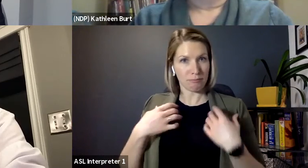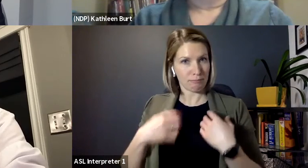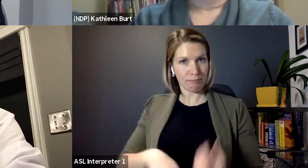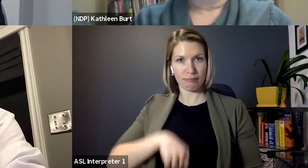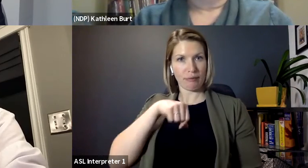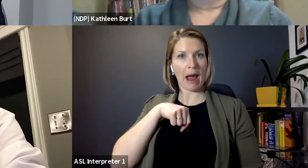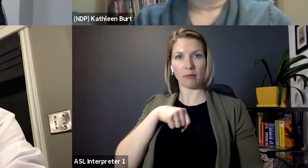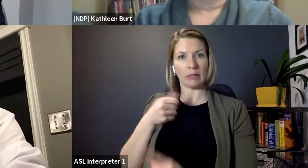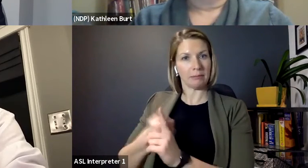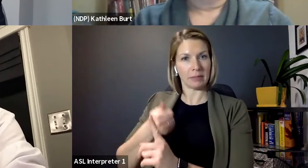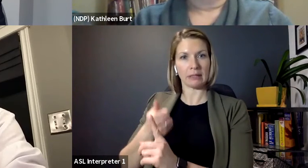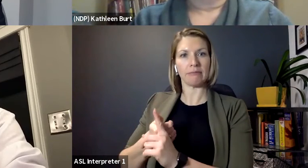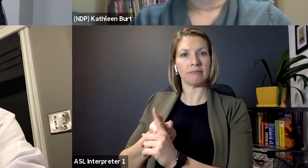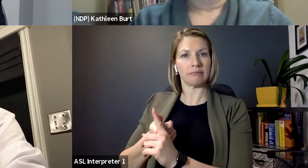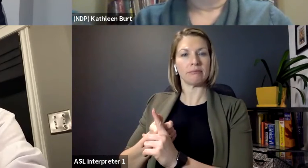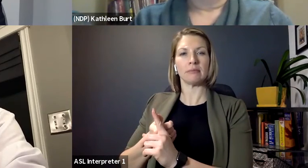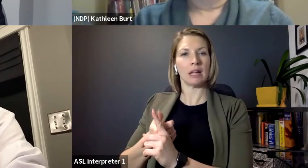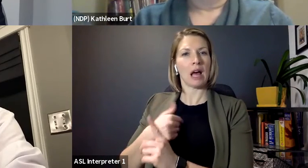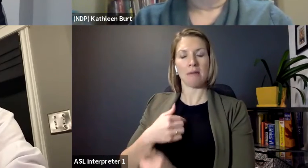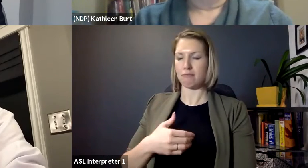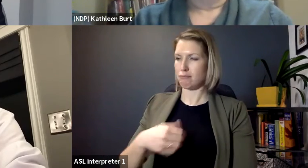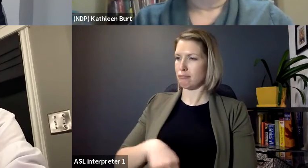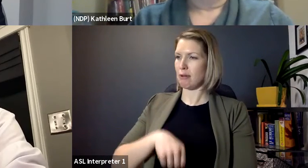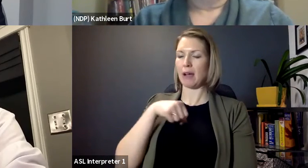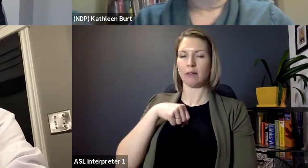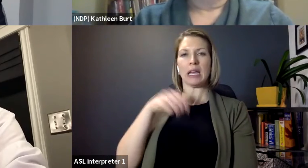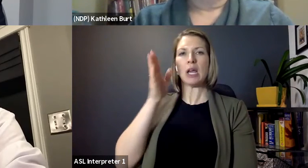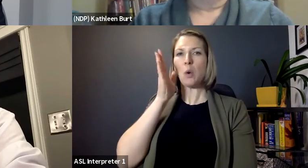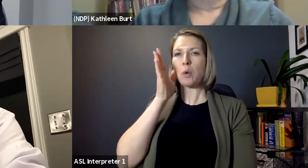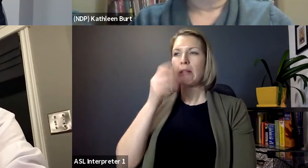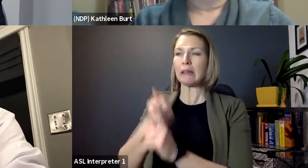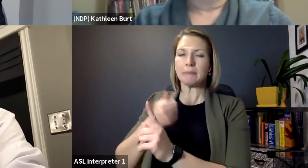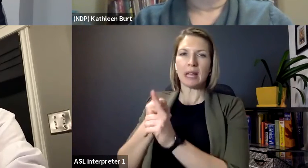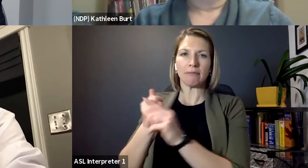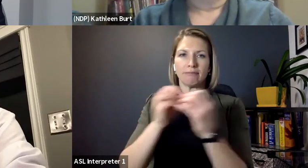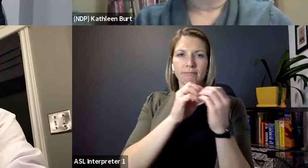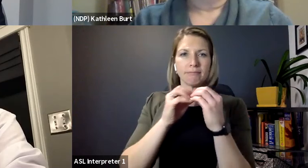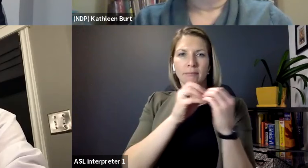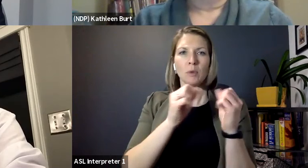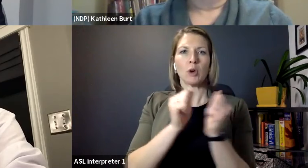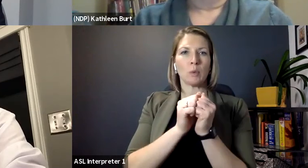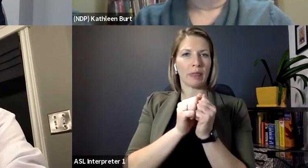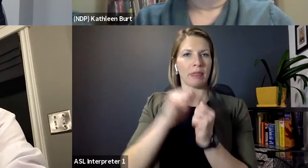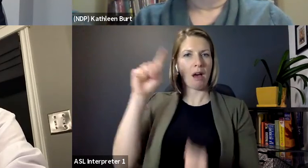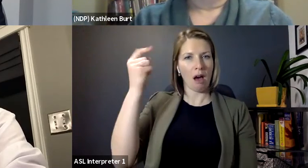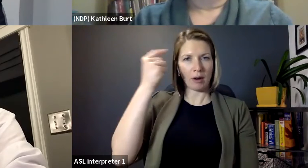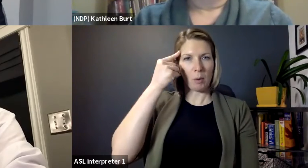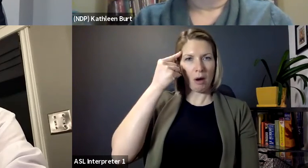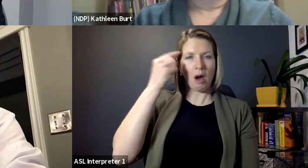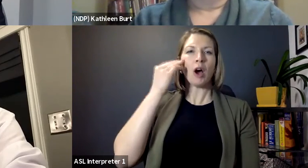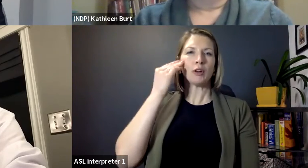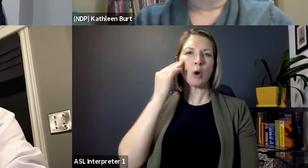will negotiate a proper deal with Ottawa. And as a province, we will be in a position to once again grow and